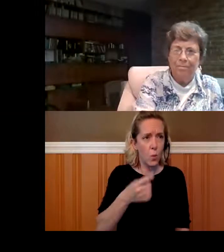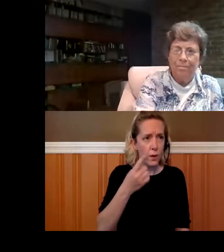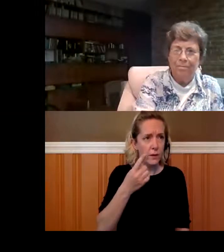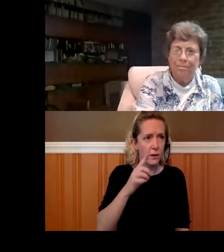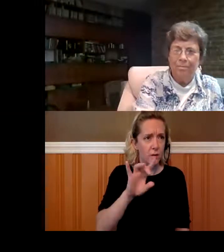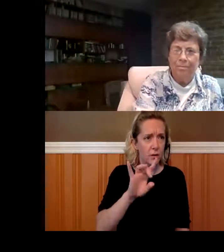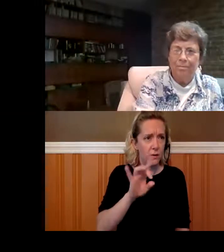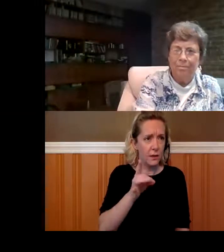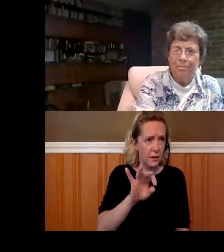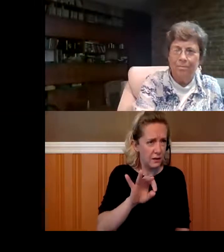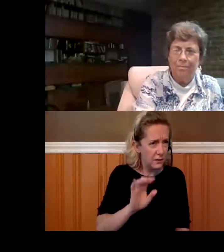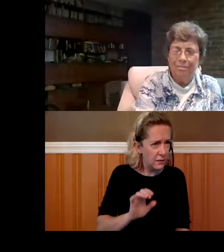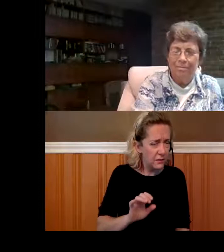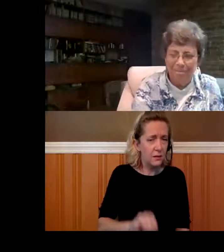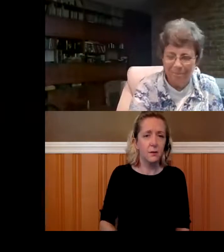189.